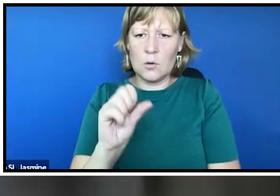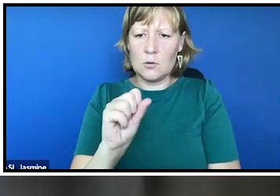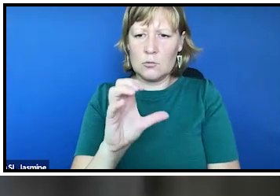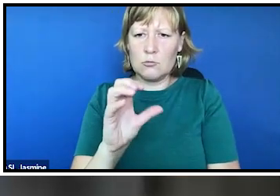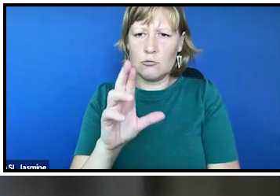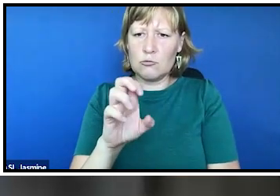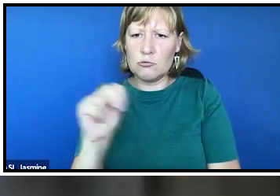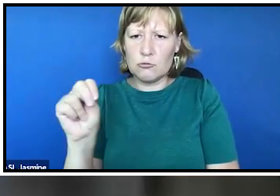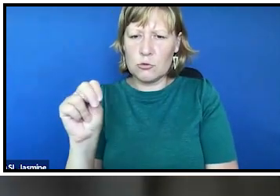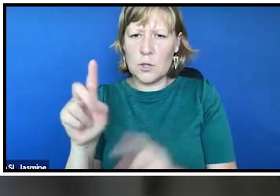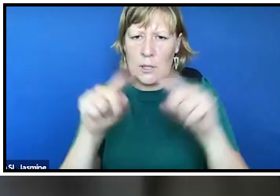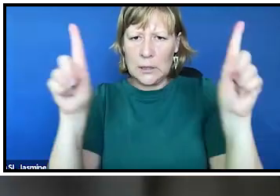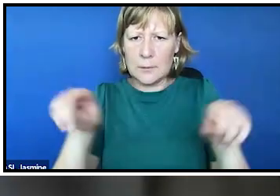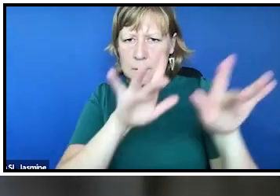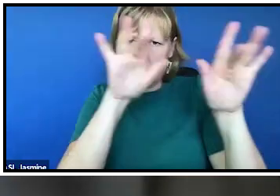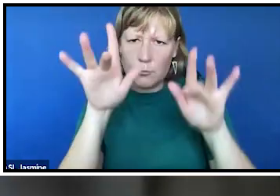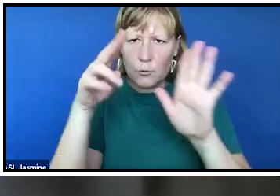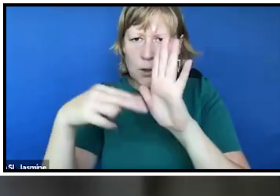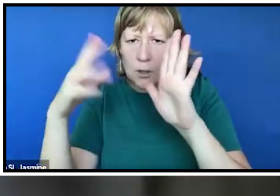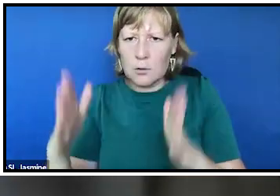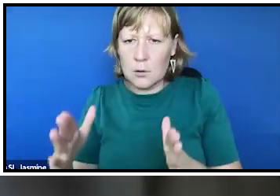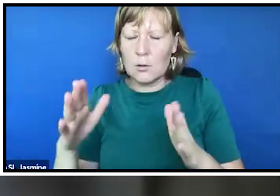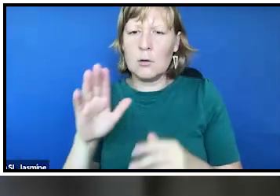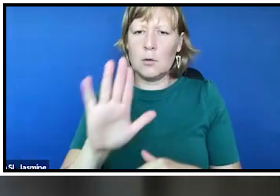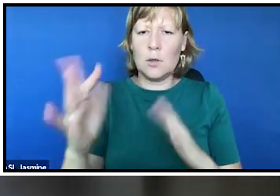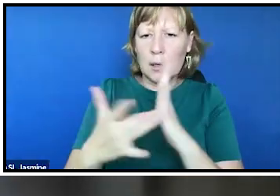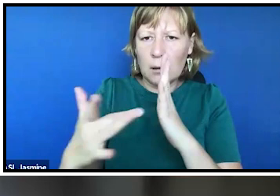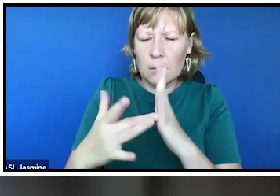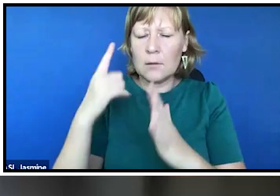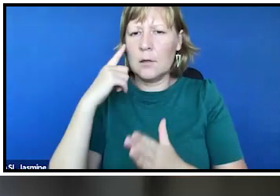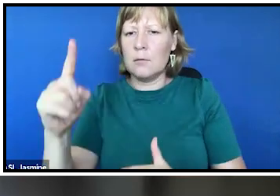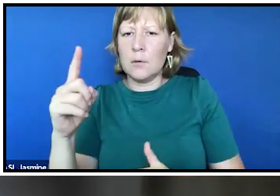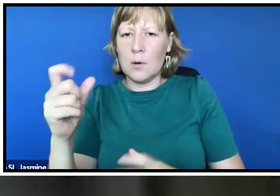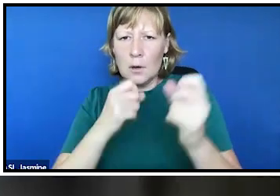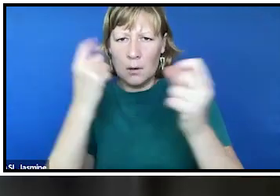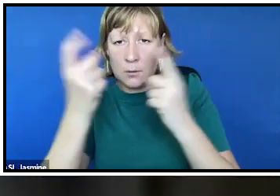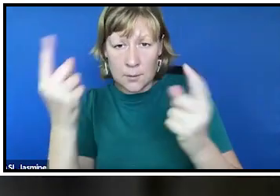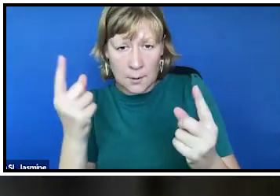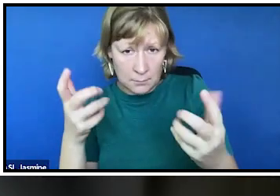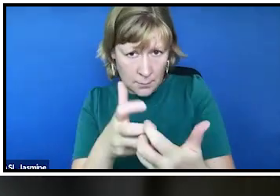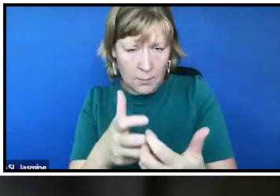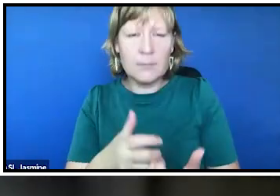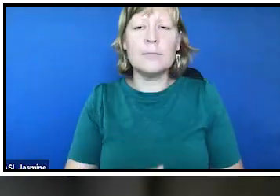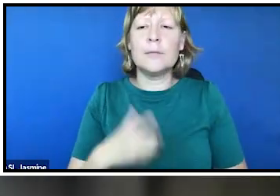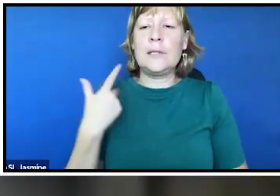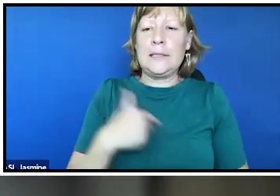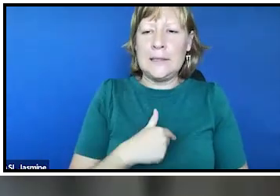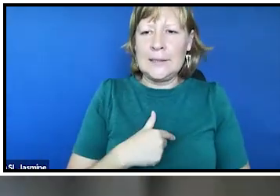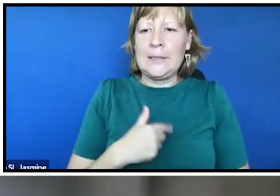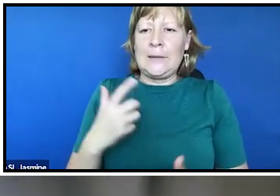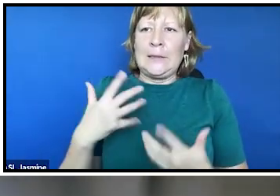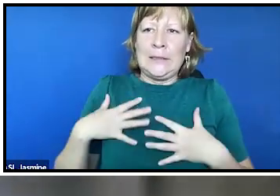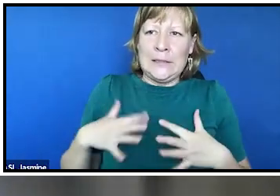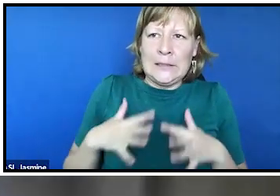see visually, even as small as an image. We mull over it